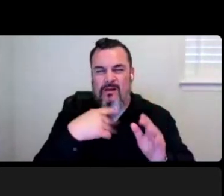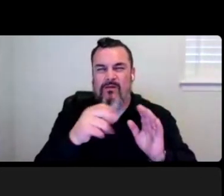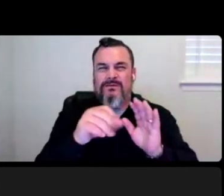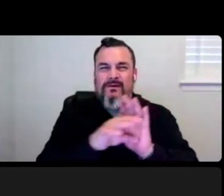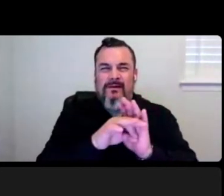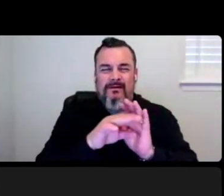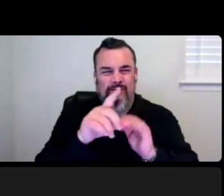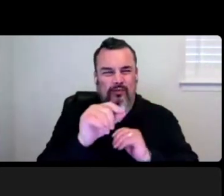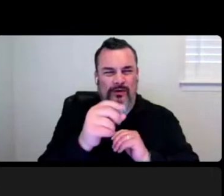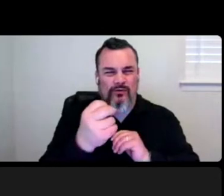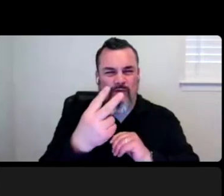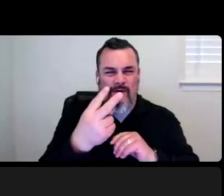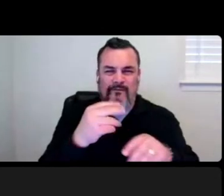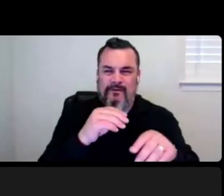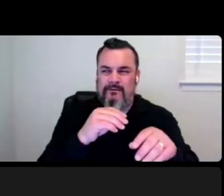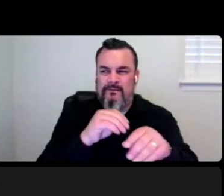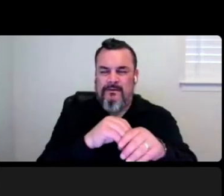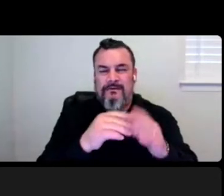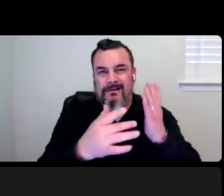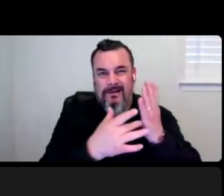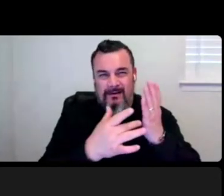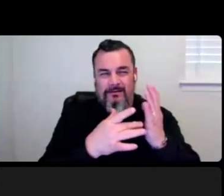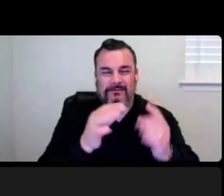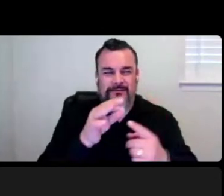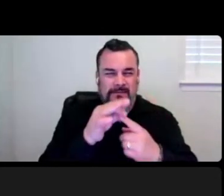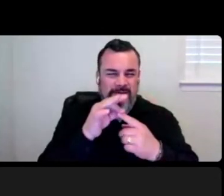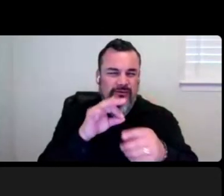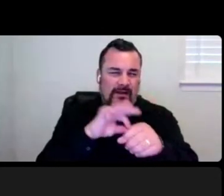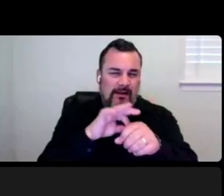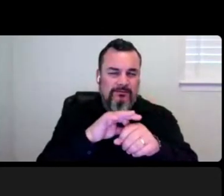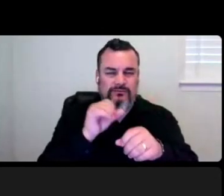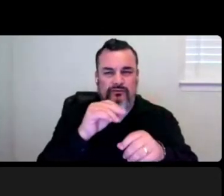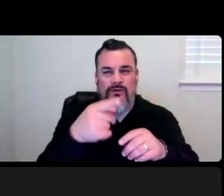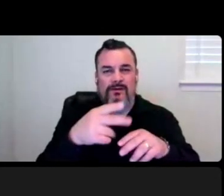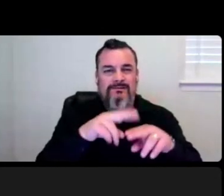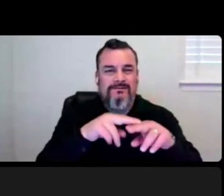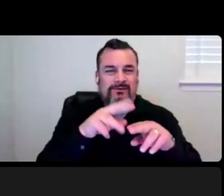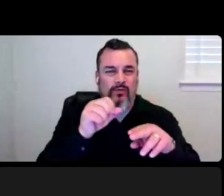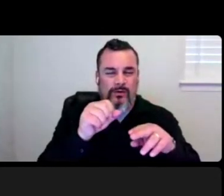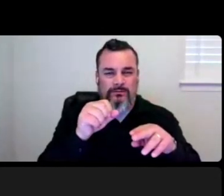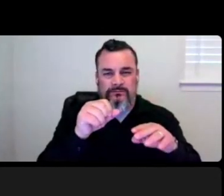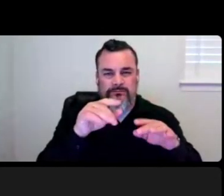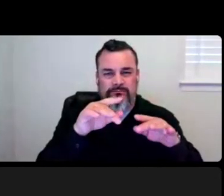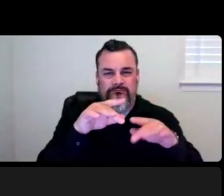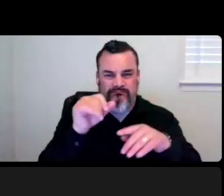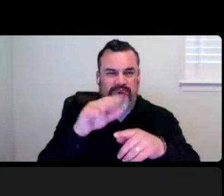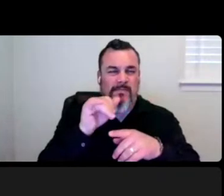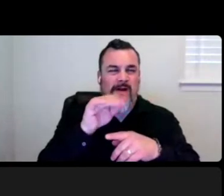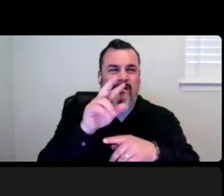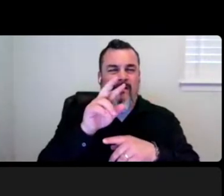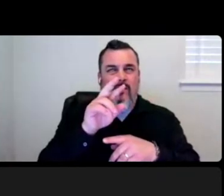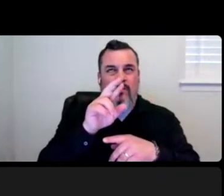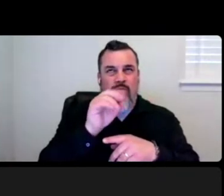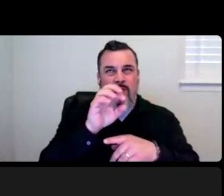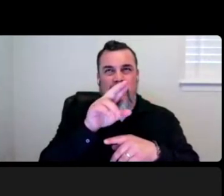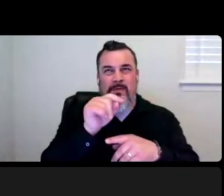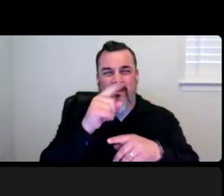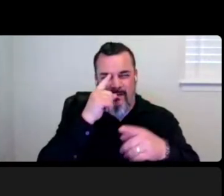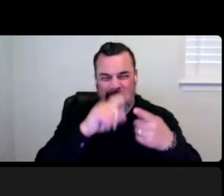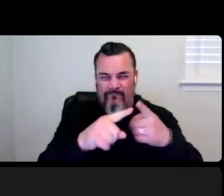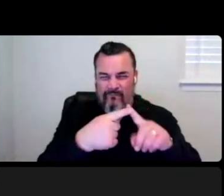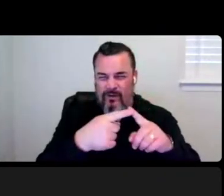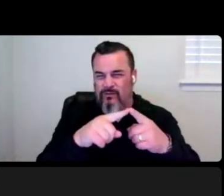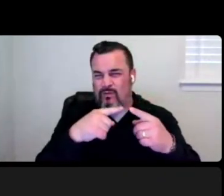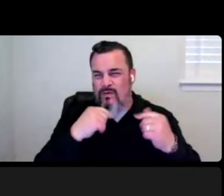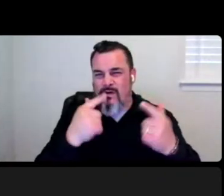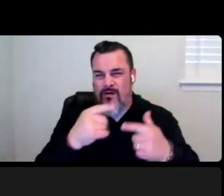2012 in what was technically a special election. So the seat was vacated by Robert Armenta, who's, I think, a friend to probably all of